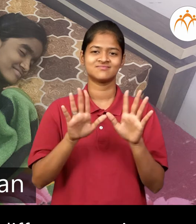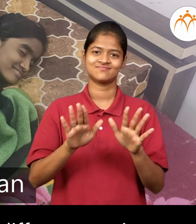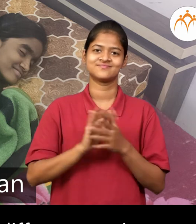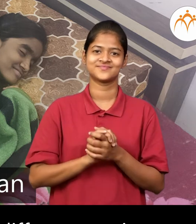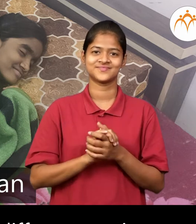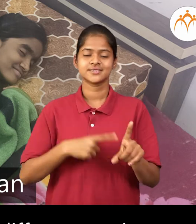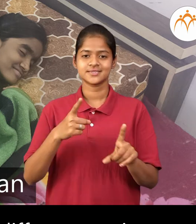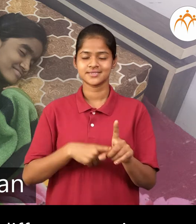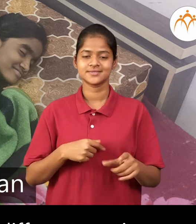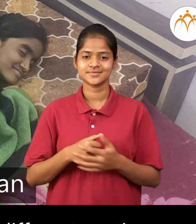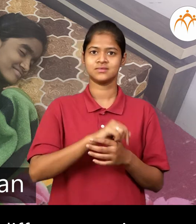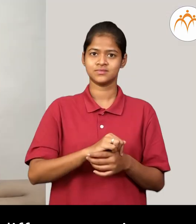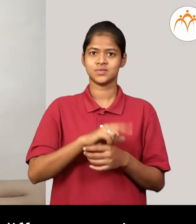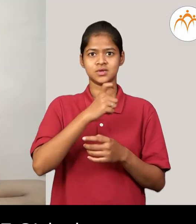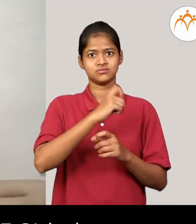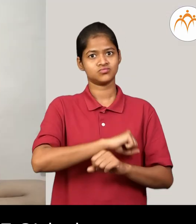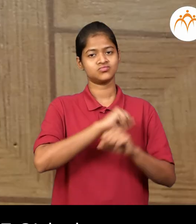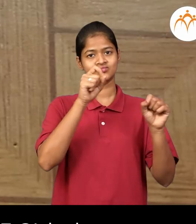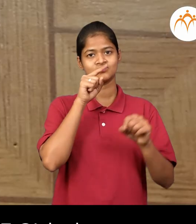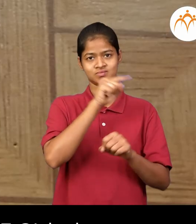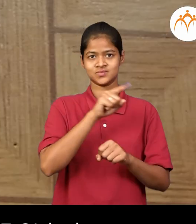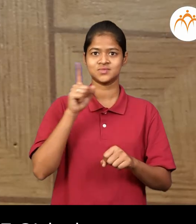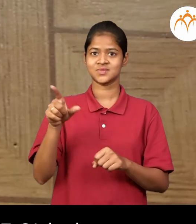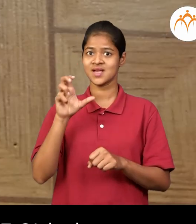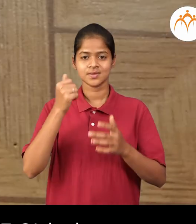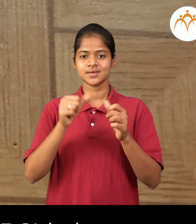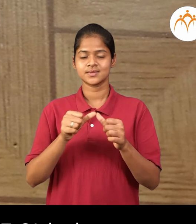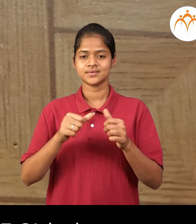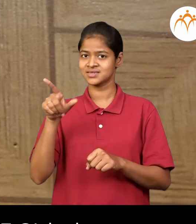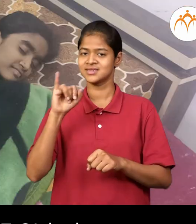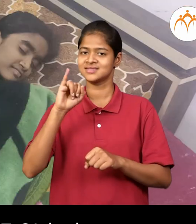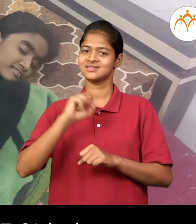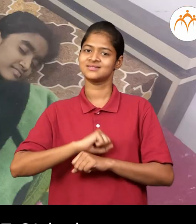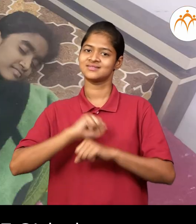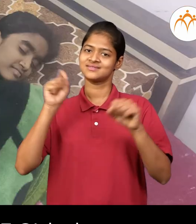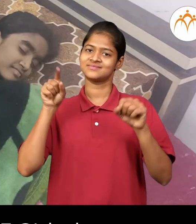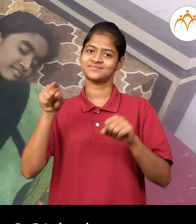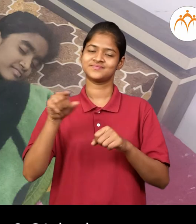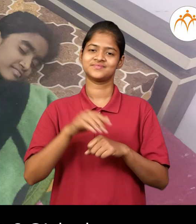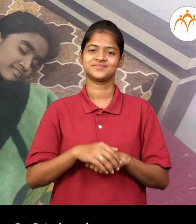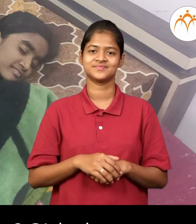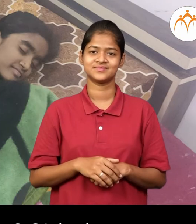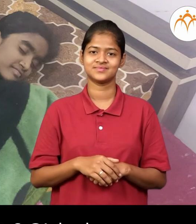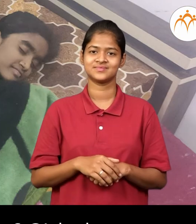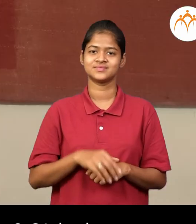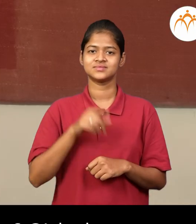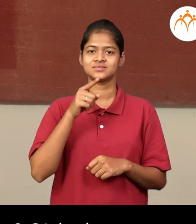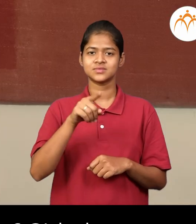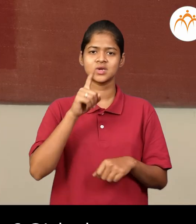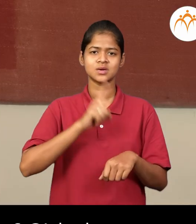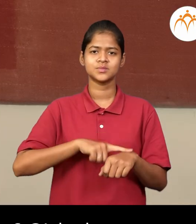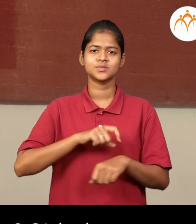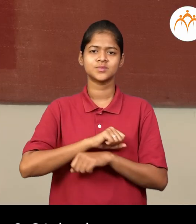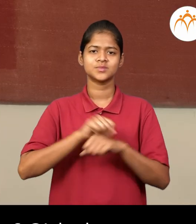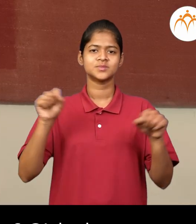routines. Yash gets up at 7 o'clock. Afshan gets up at